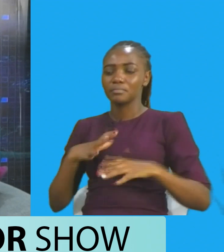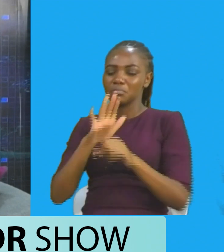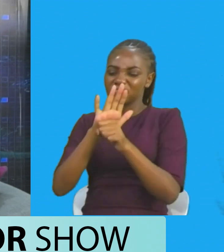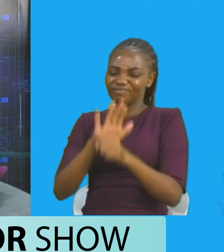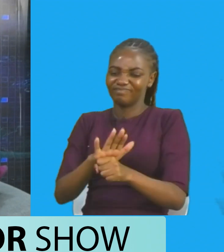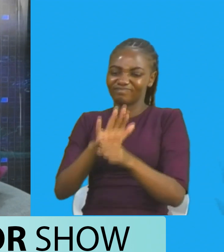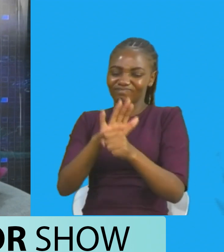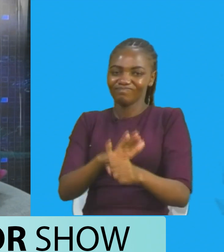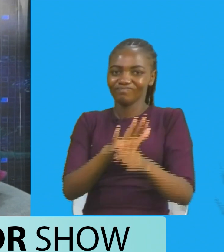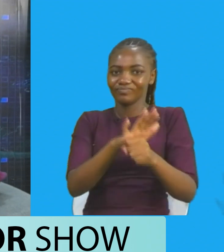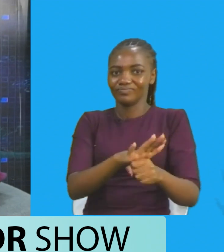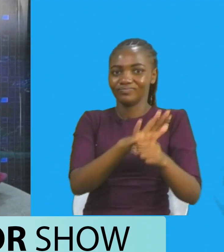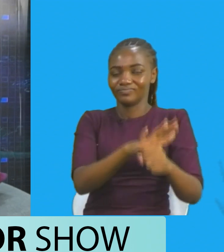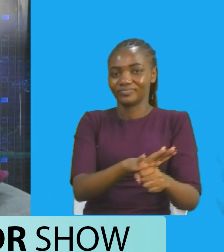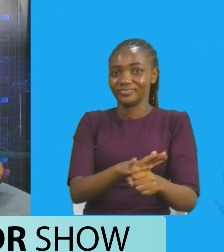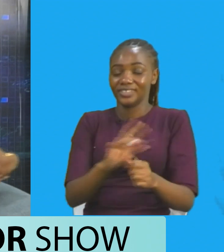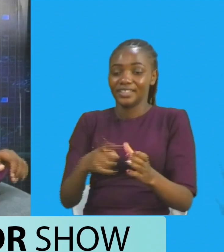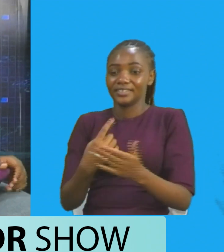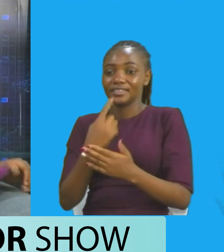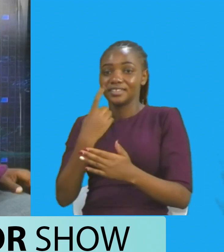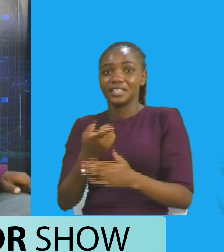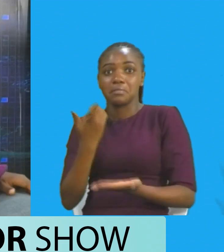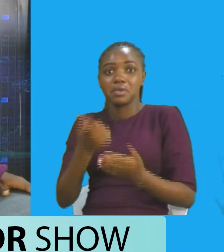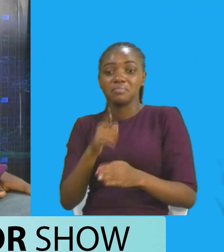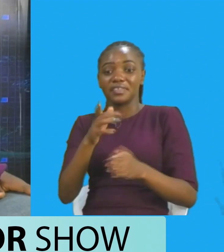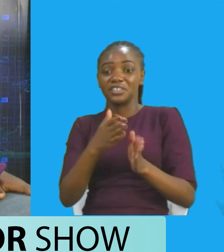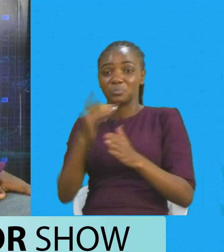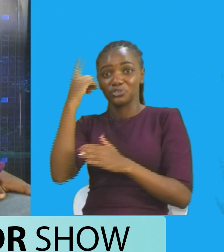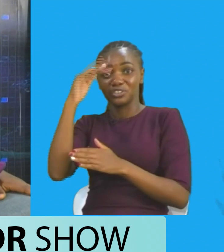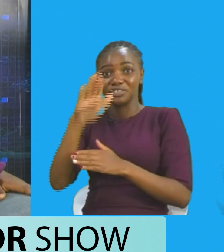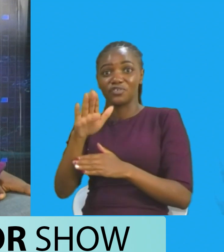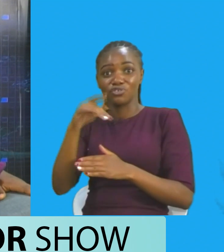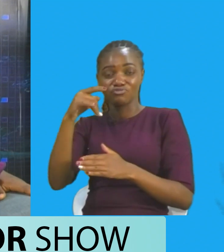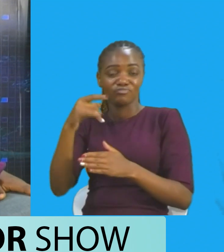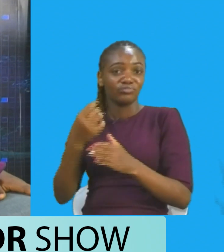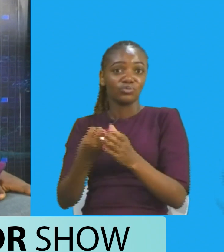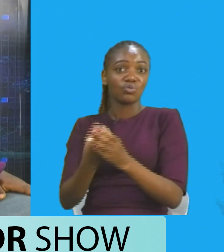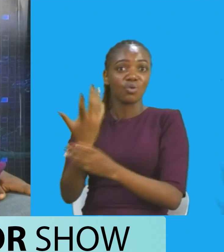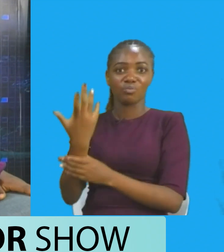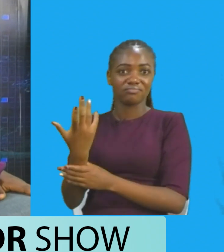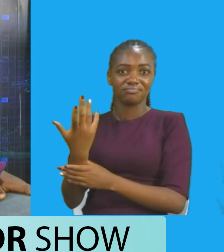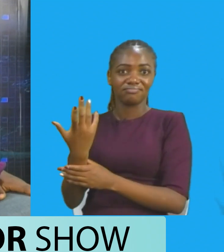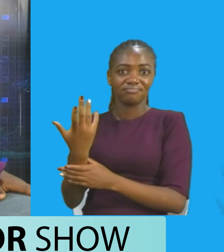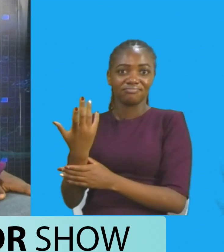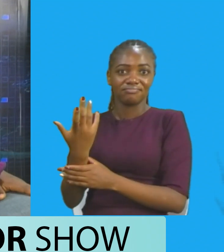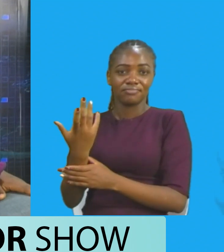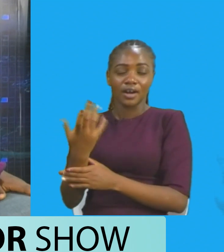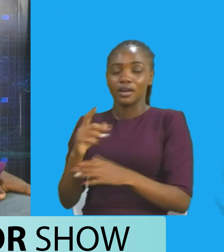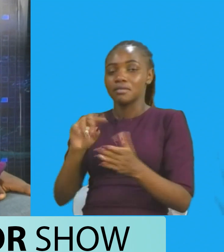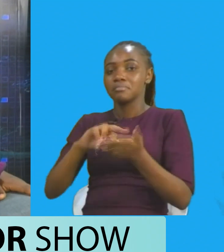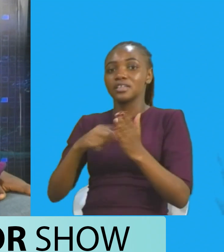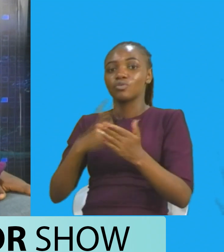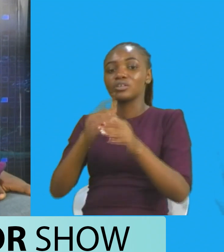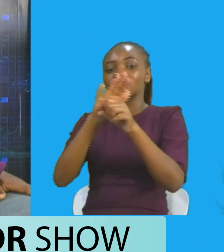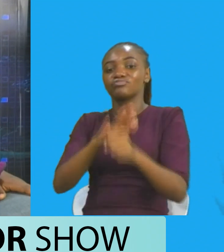platforms and opportunities that they've been told maybe there's a platform for you, it's an opportunity I'm giving you. In that somebody's making a name and money for themselves, but